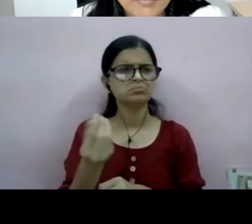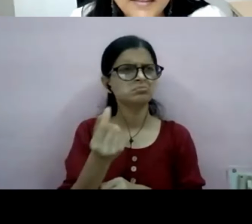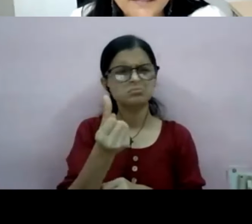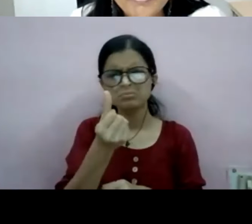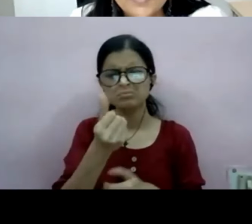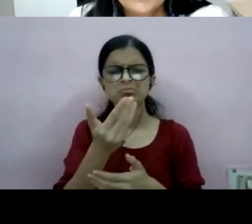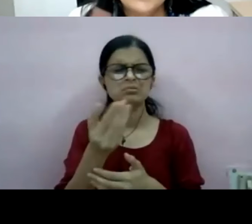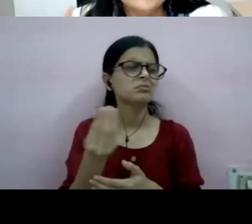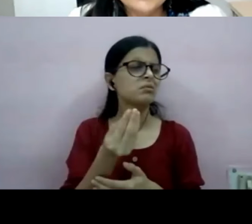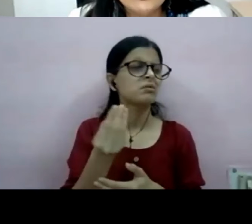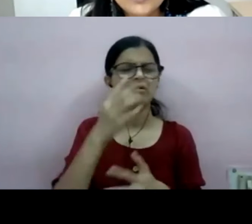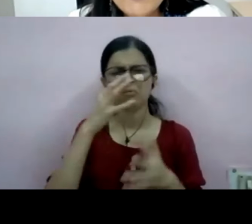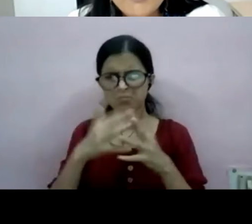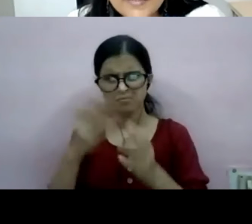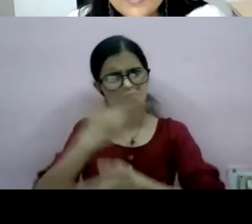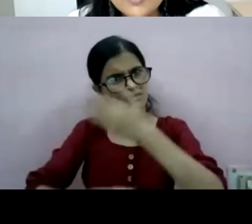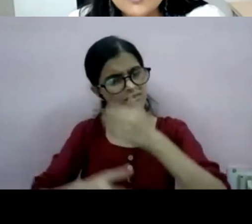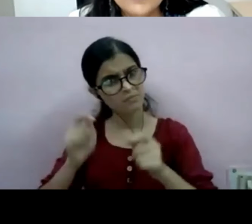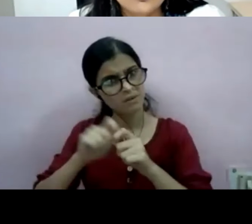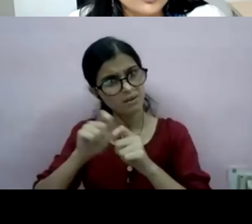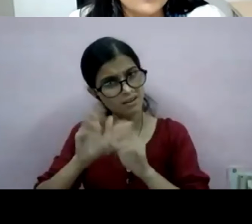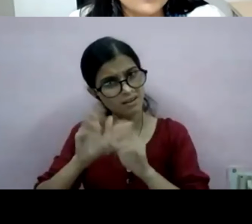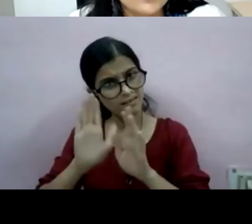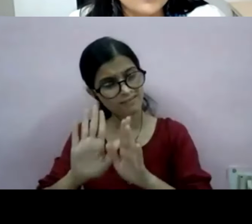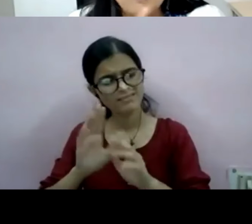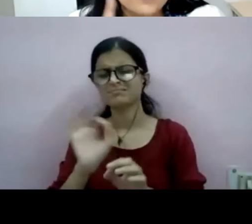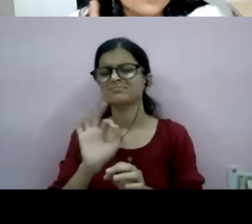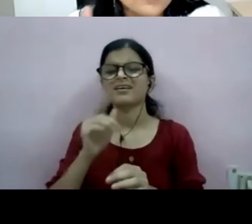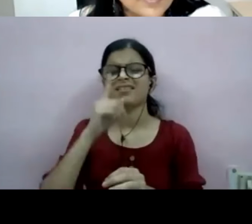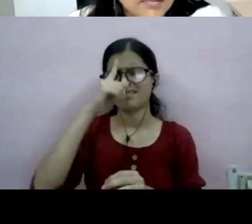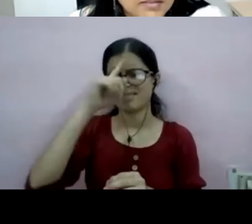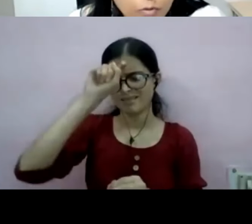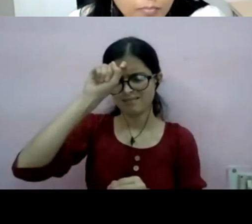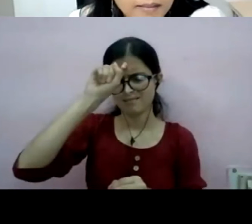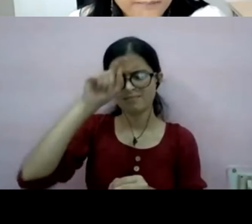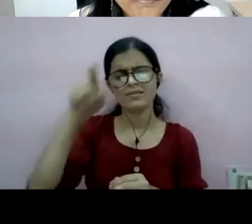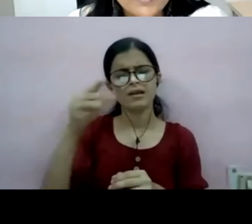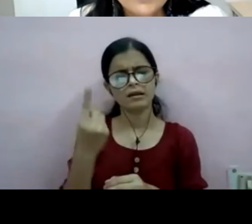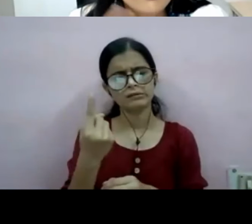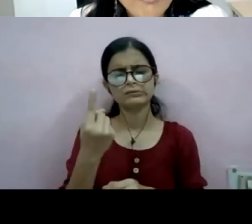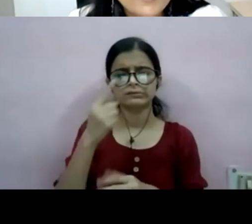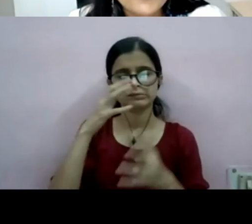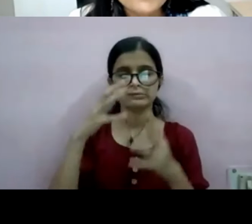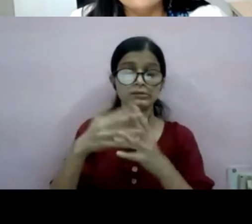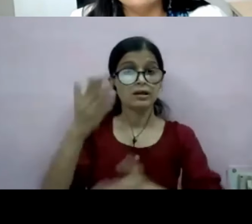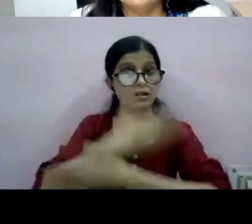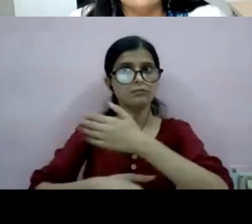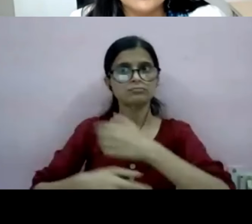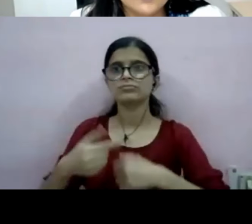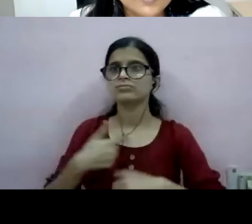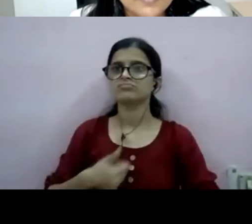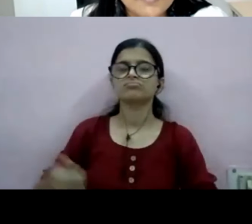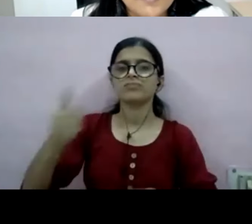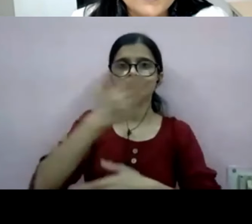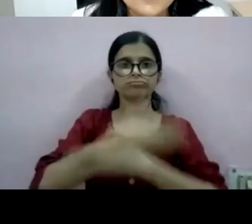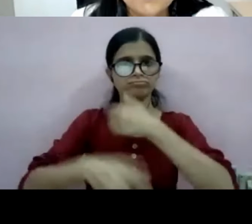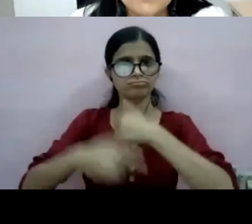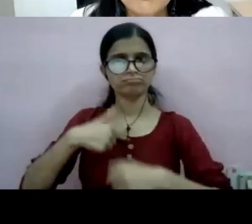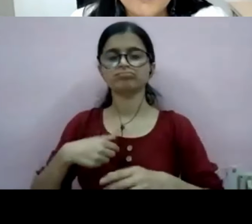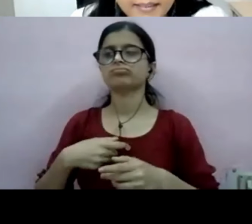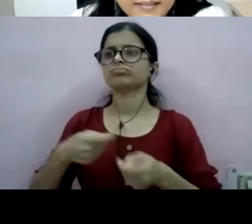disabled women. And there is only one NGO in Gujarat run by a disabled woman. 50 NGOs in Gujarat are run